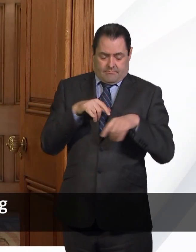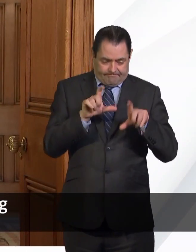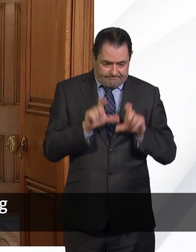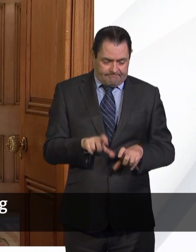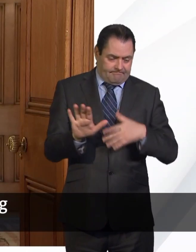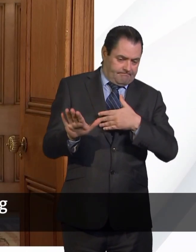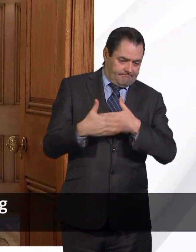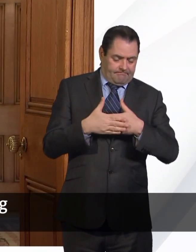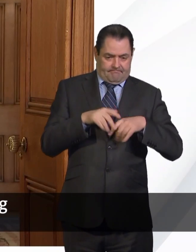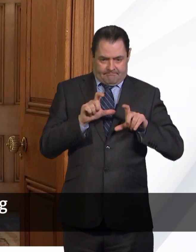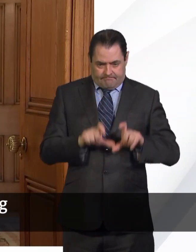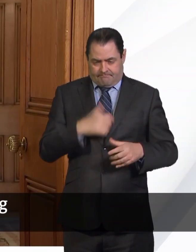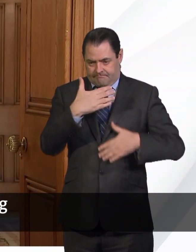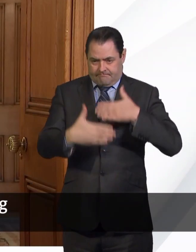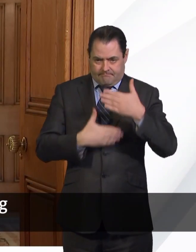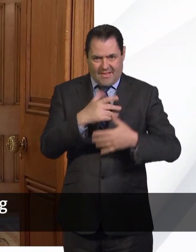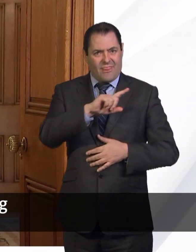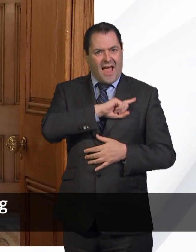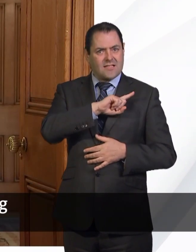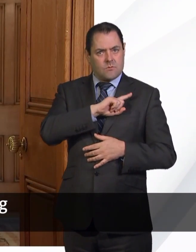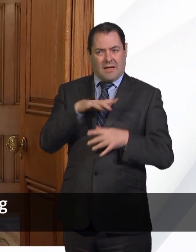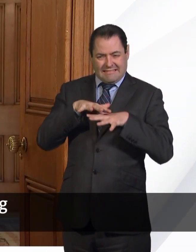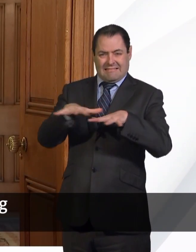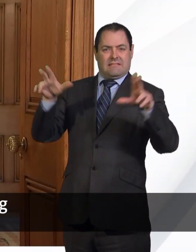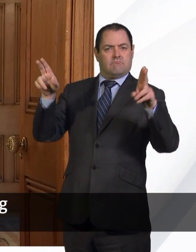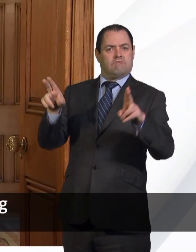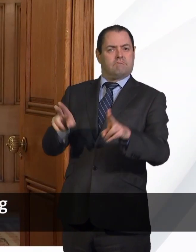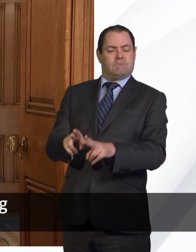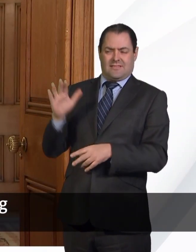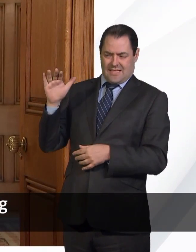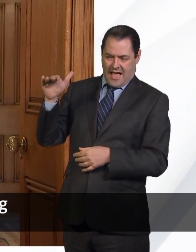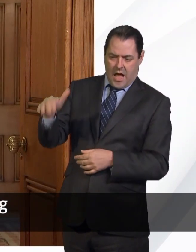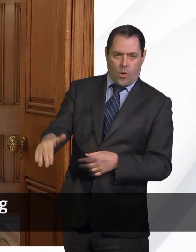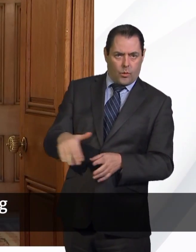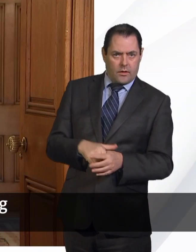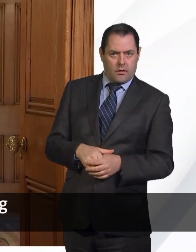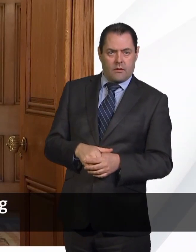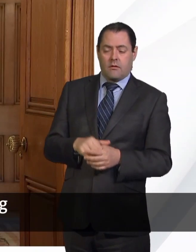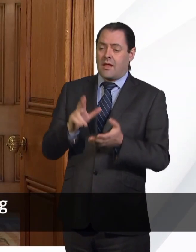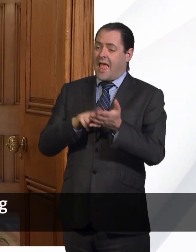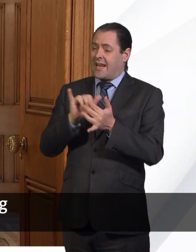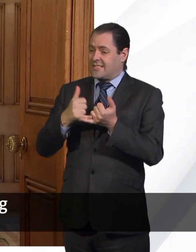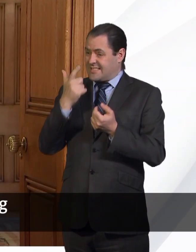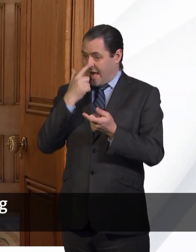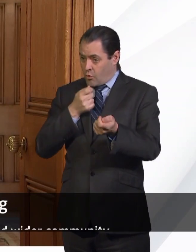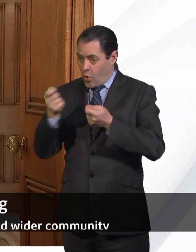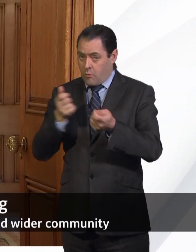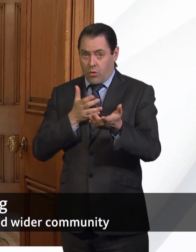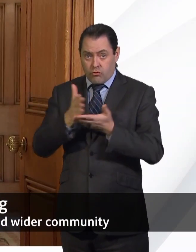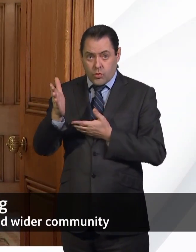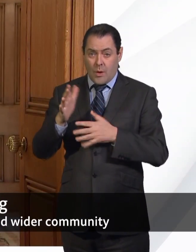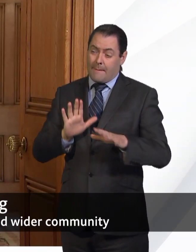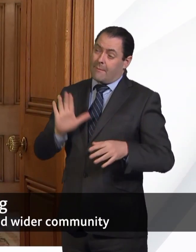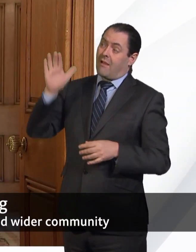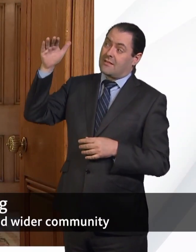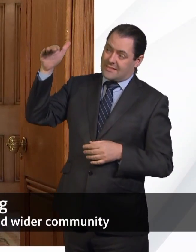far and allowed us to make the progress that we have. By protecting the NHS, getting us through the peak and getting